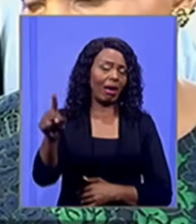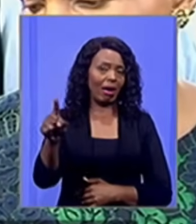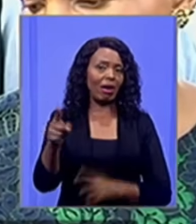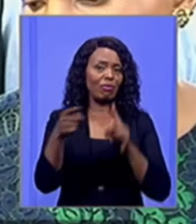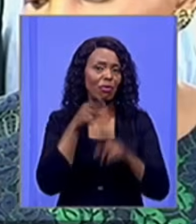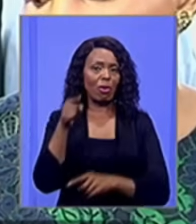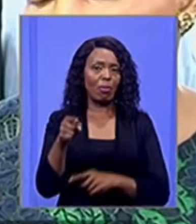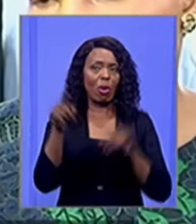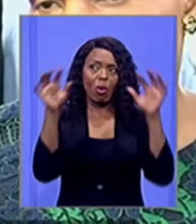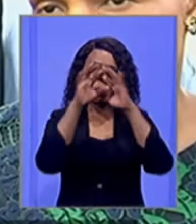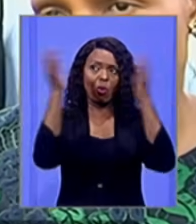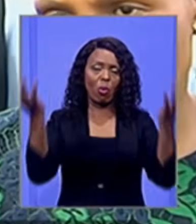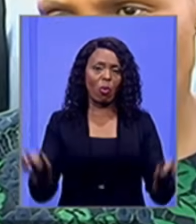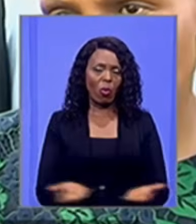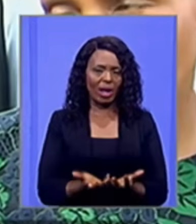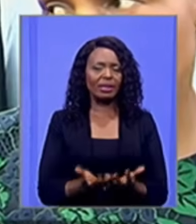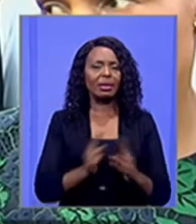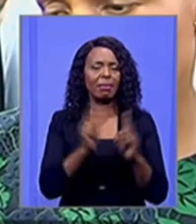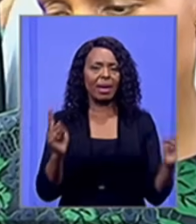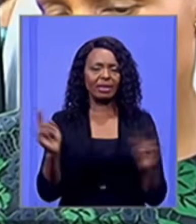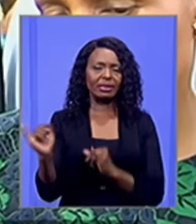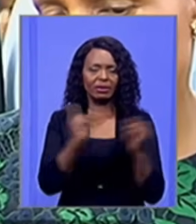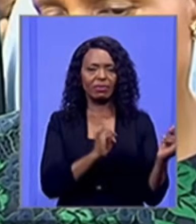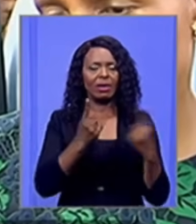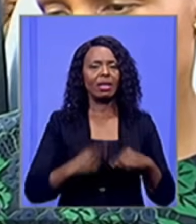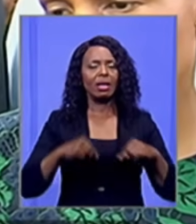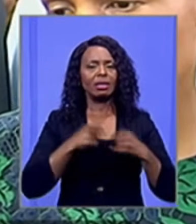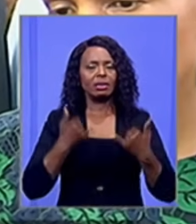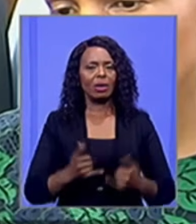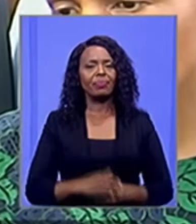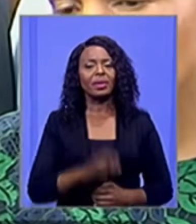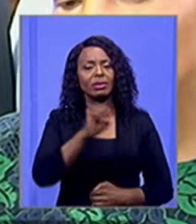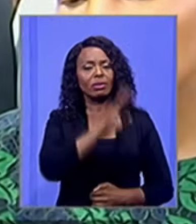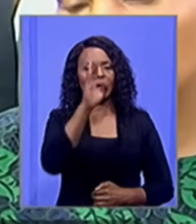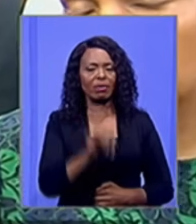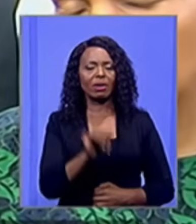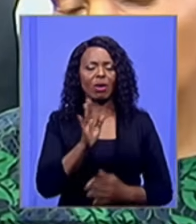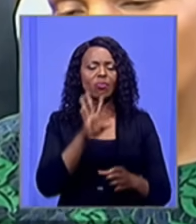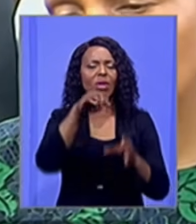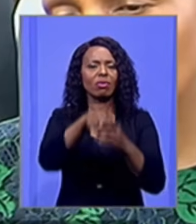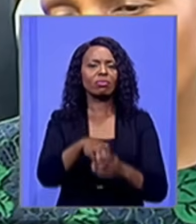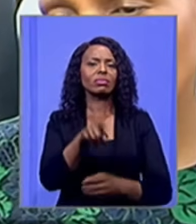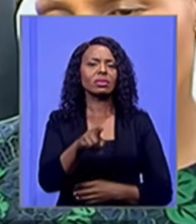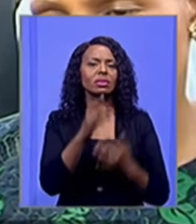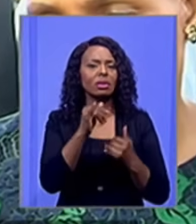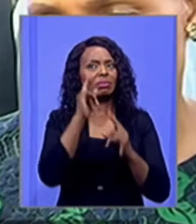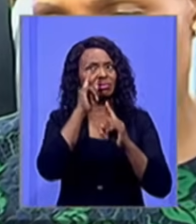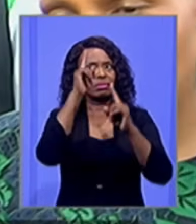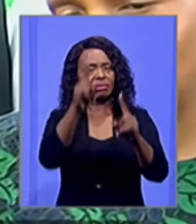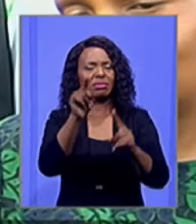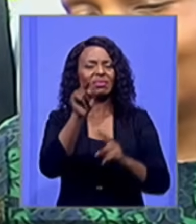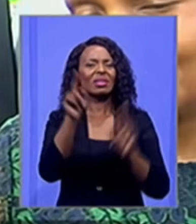part of the world. It speaks to South Africa's standing with regard